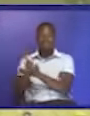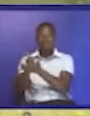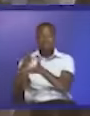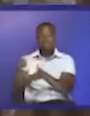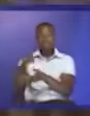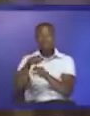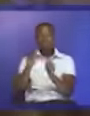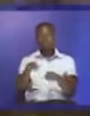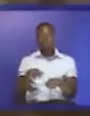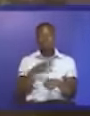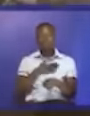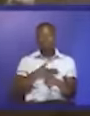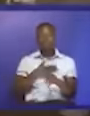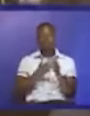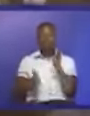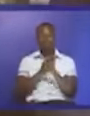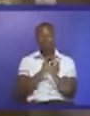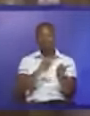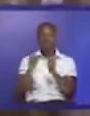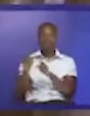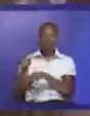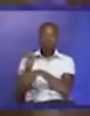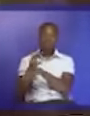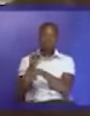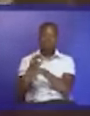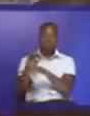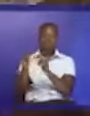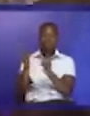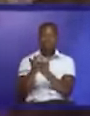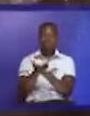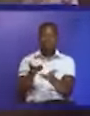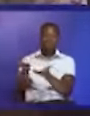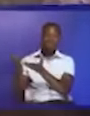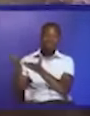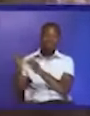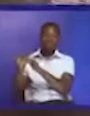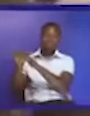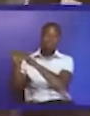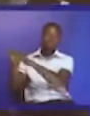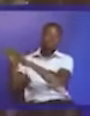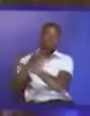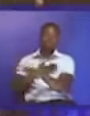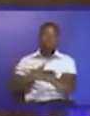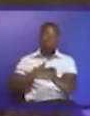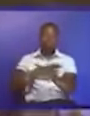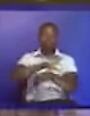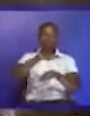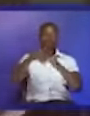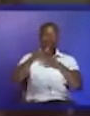you quickly and you return to your seat. God bless you, everyone. Please be seated.